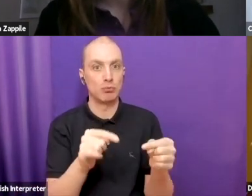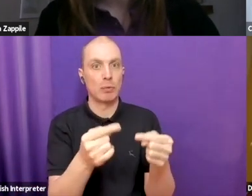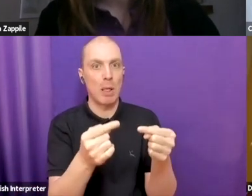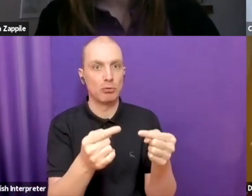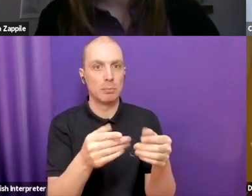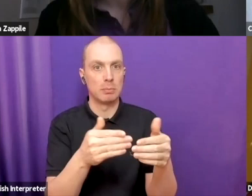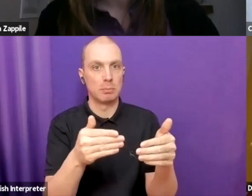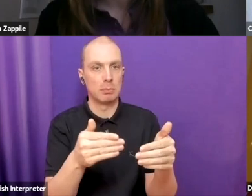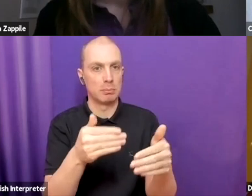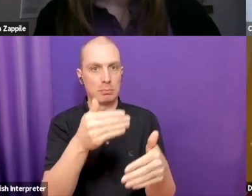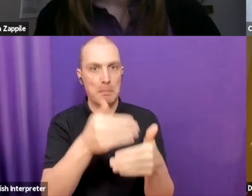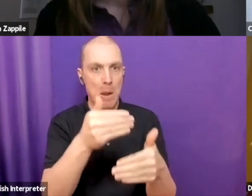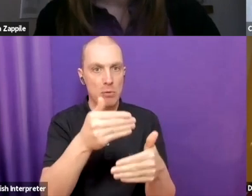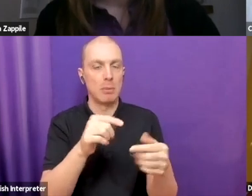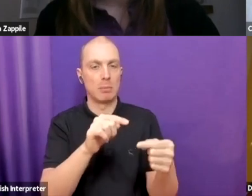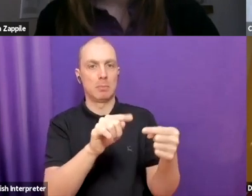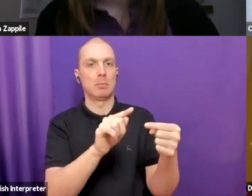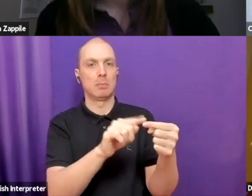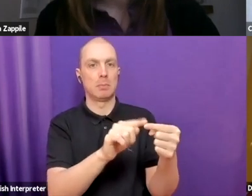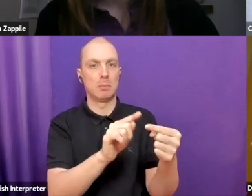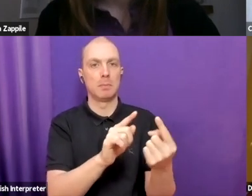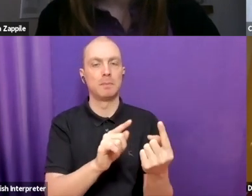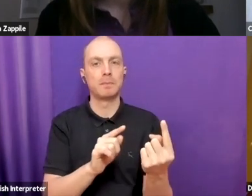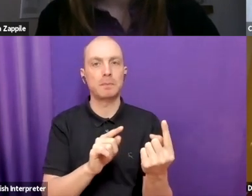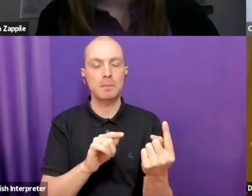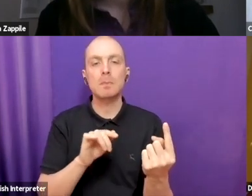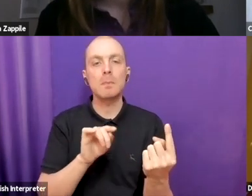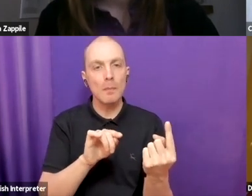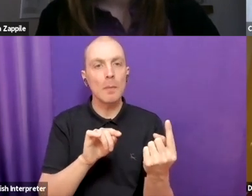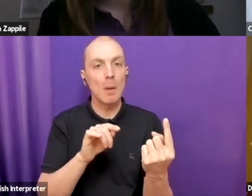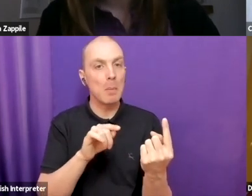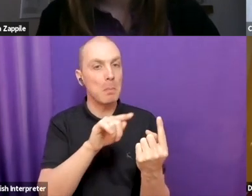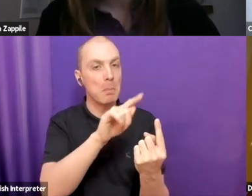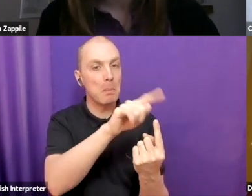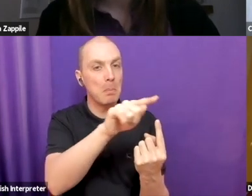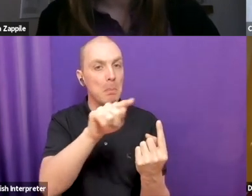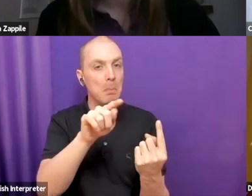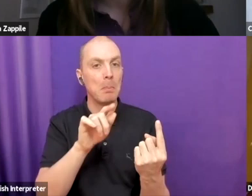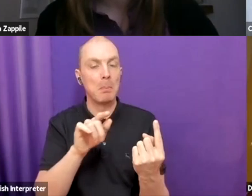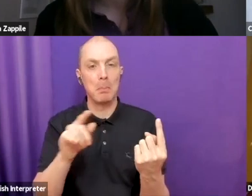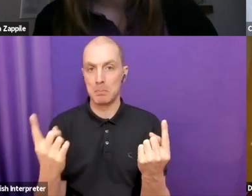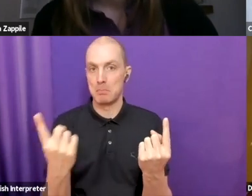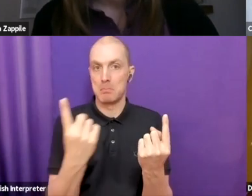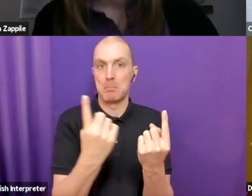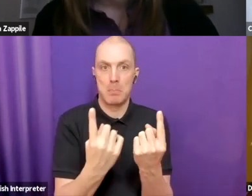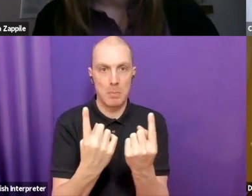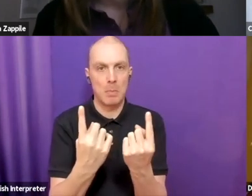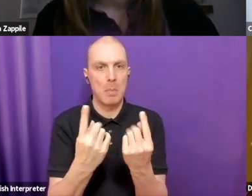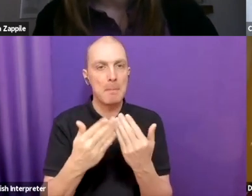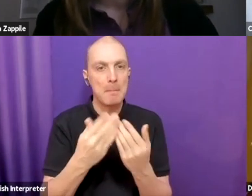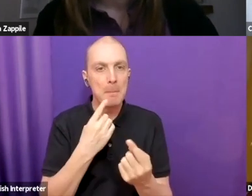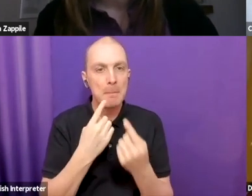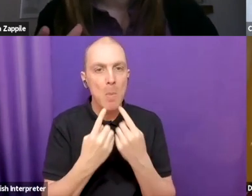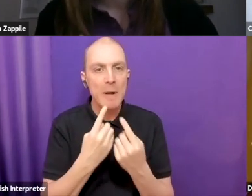that might provide more detailed inputs because maybe in that joint submission you have